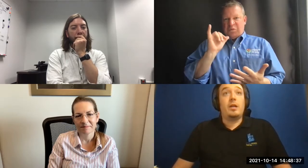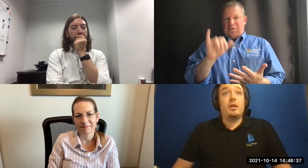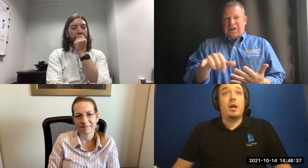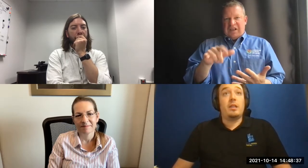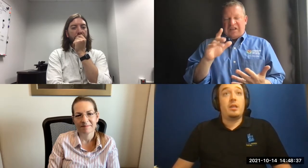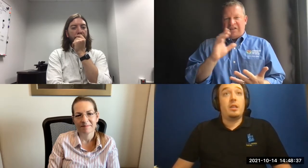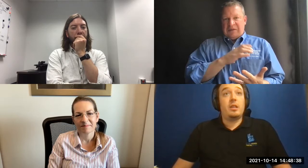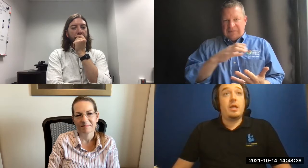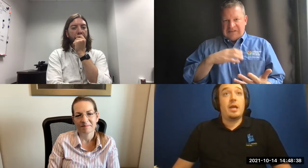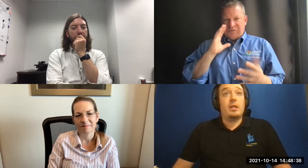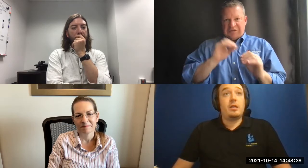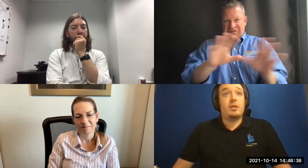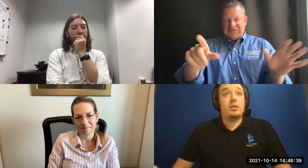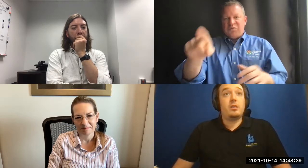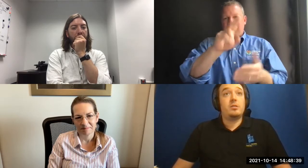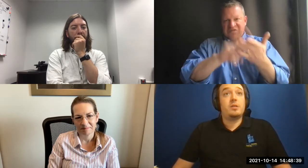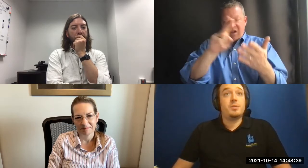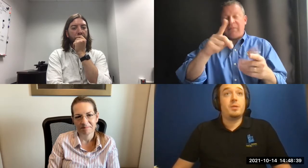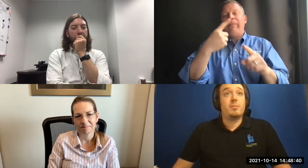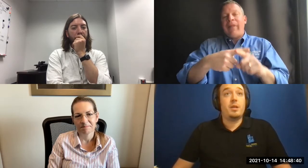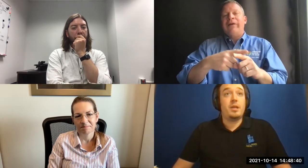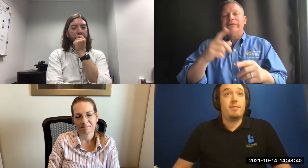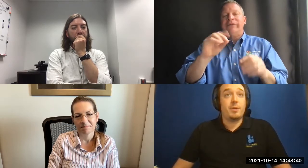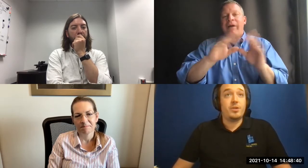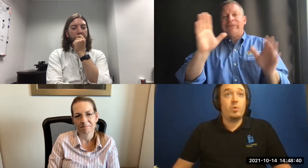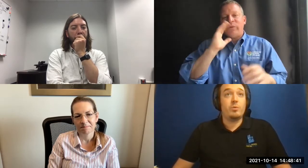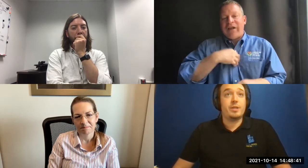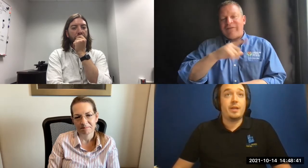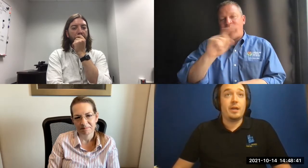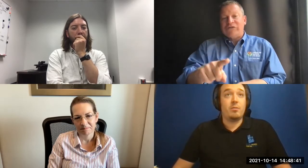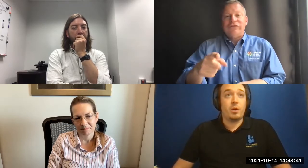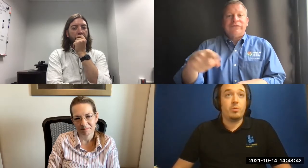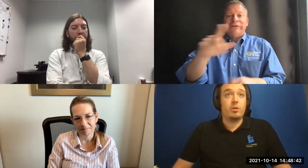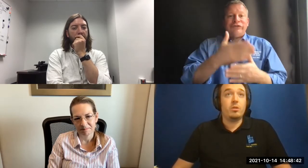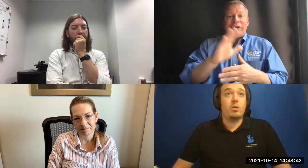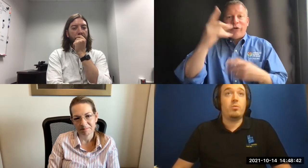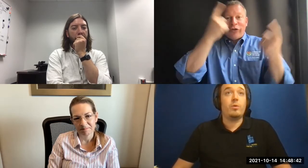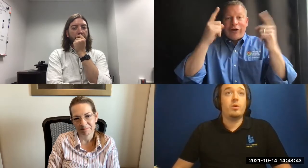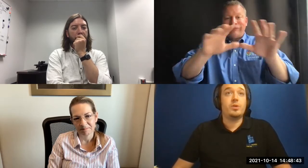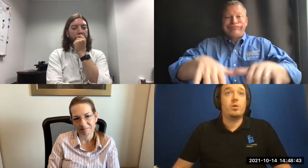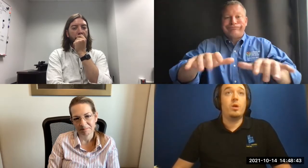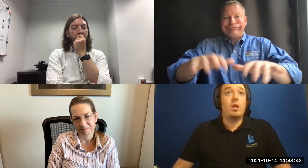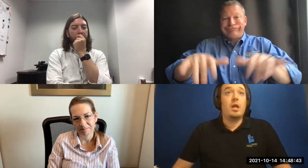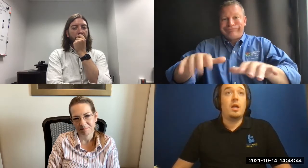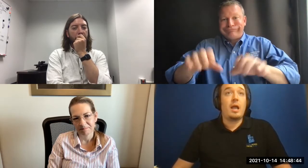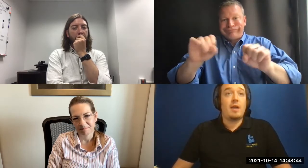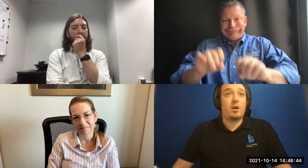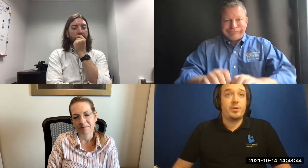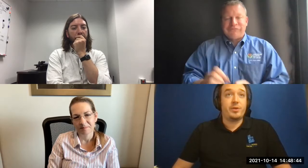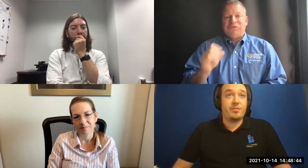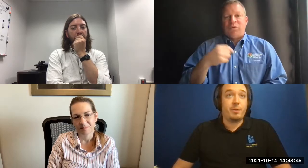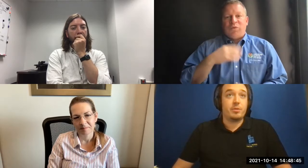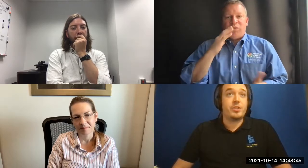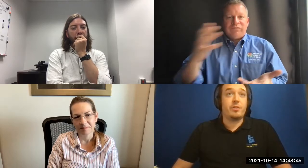All right, I think that sums up the committee information. We will send that out, Barbara will. We will also